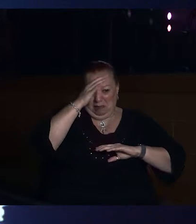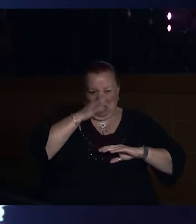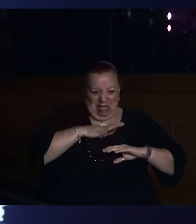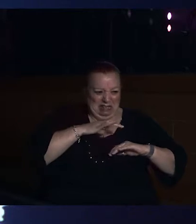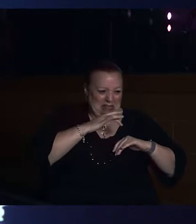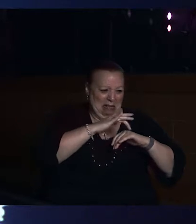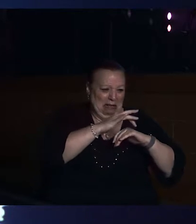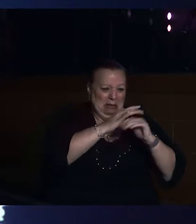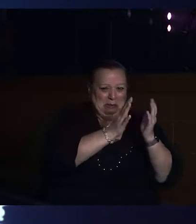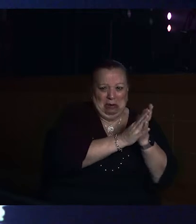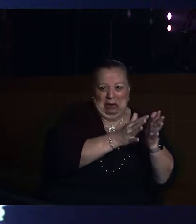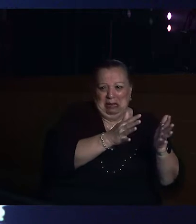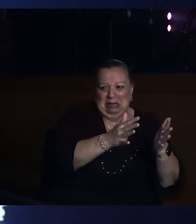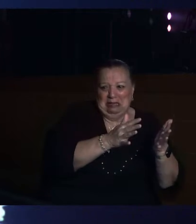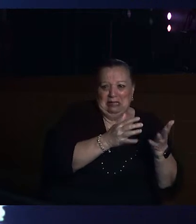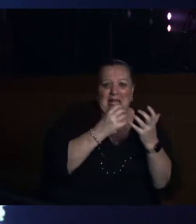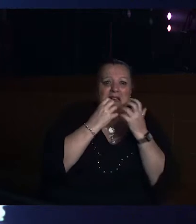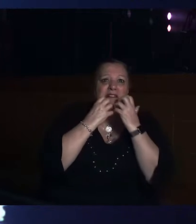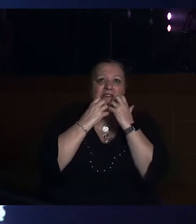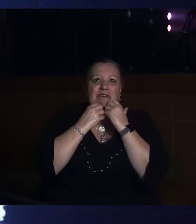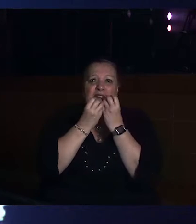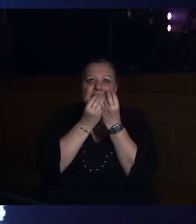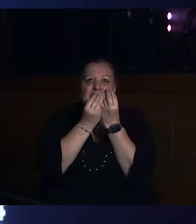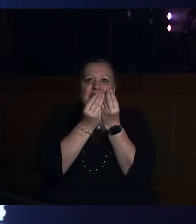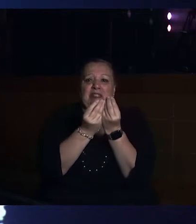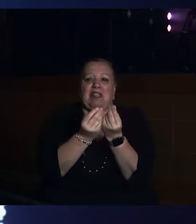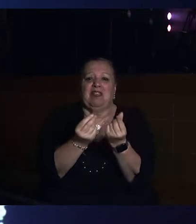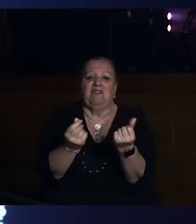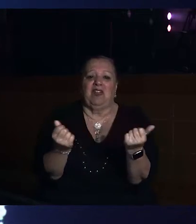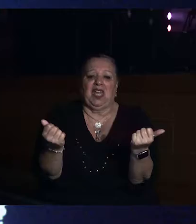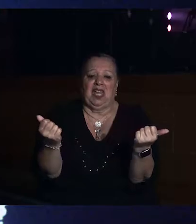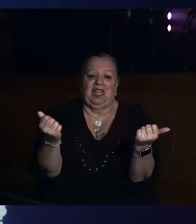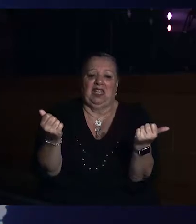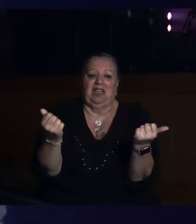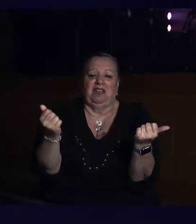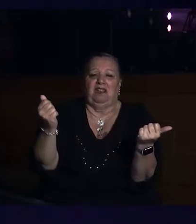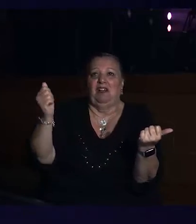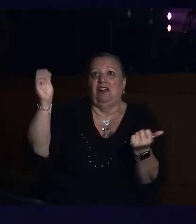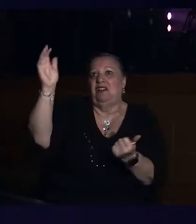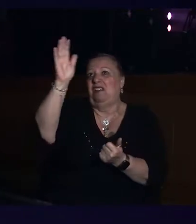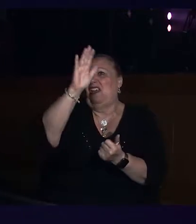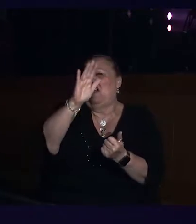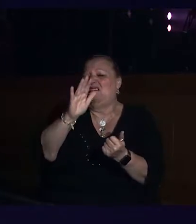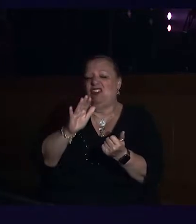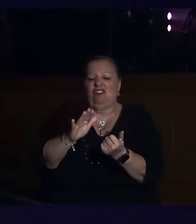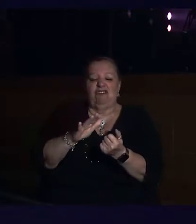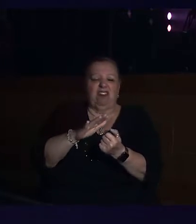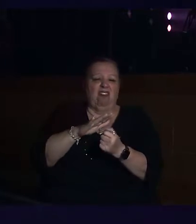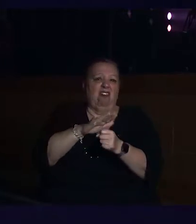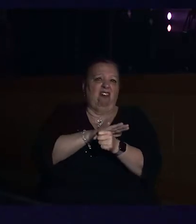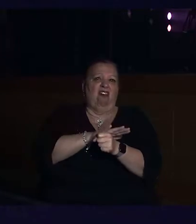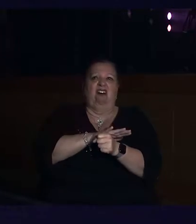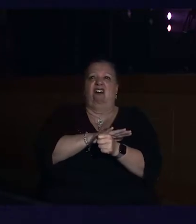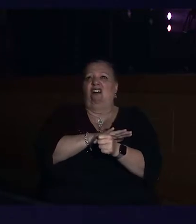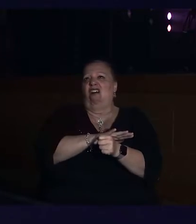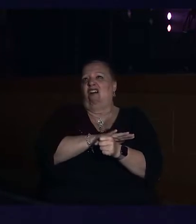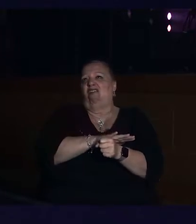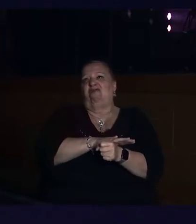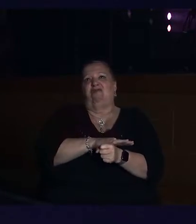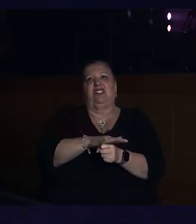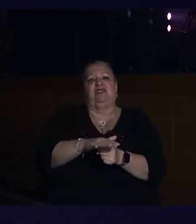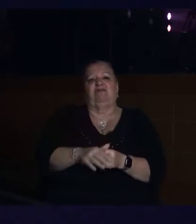A man's empty praise and treasures of fate are never